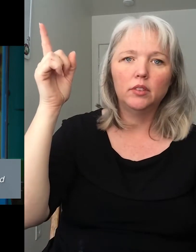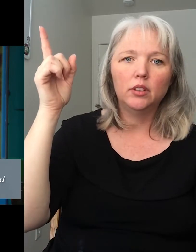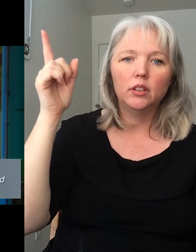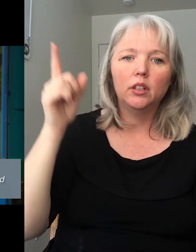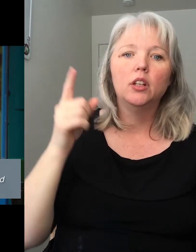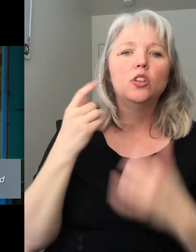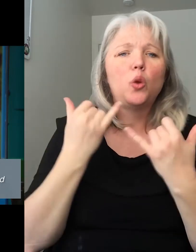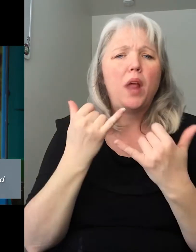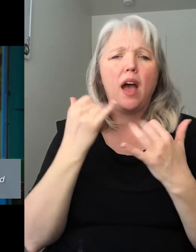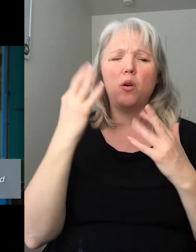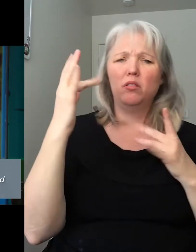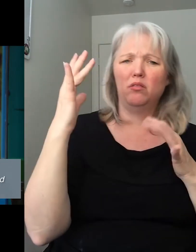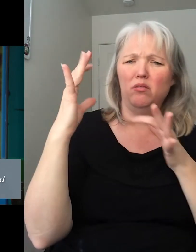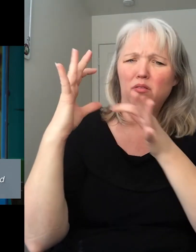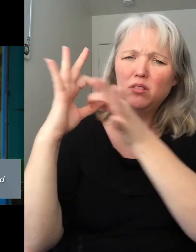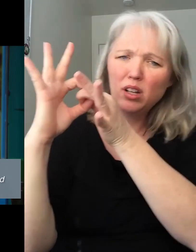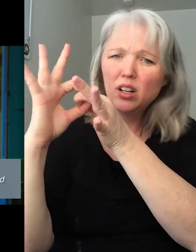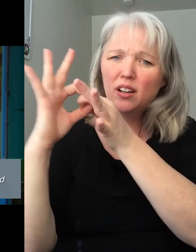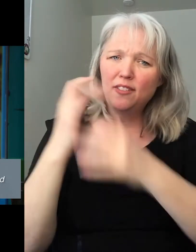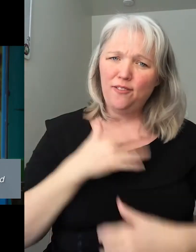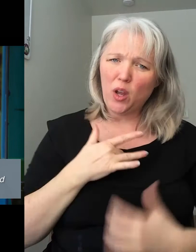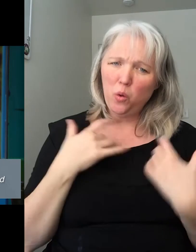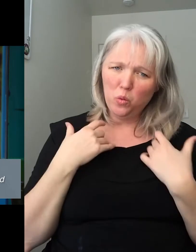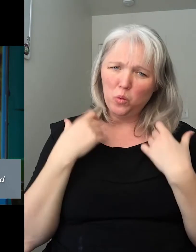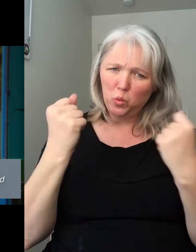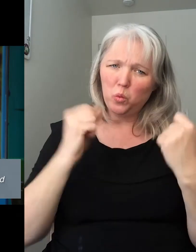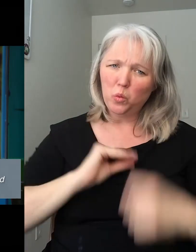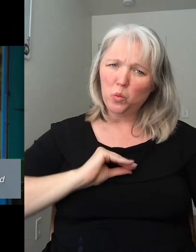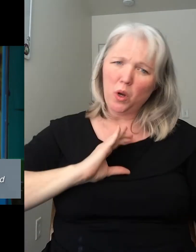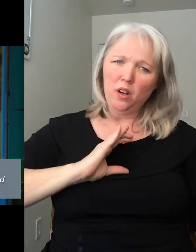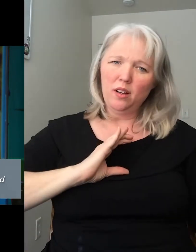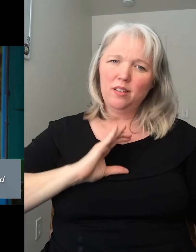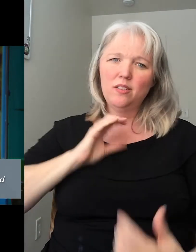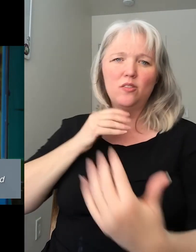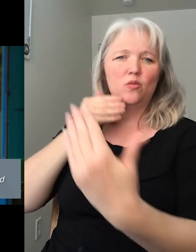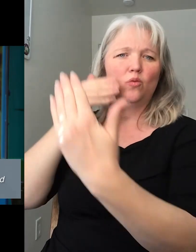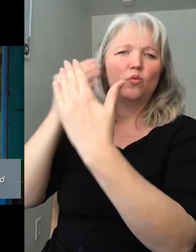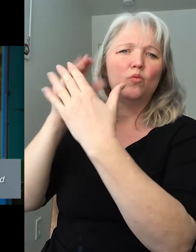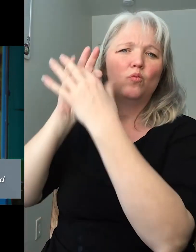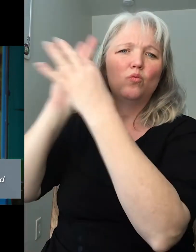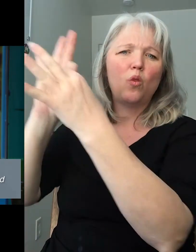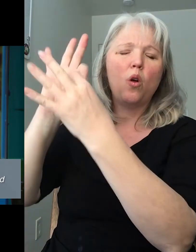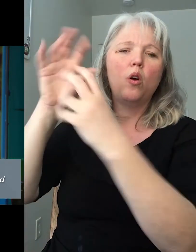Therefore, let us draw near with confidence to the throne of